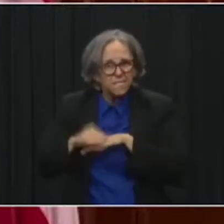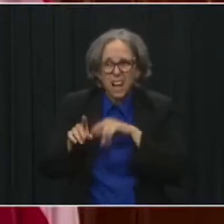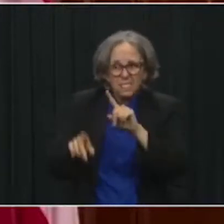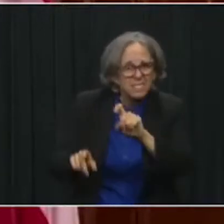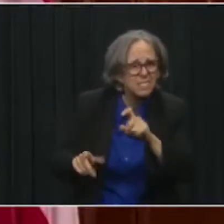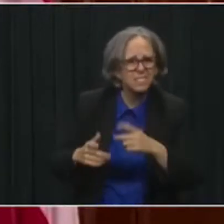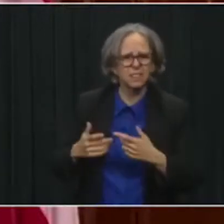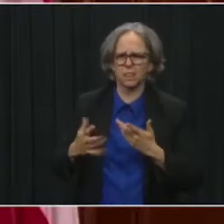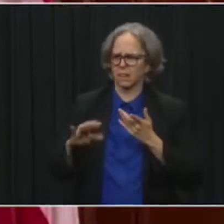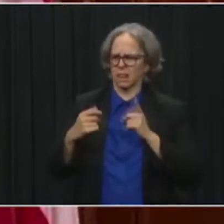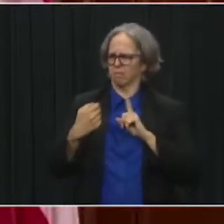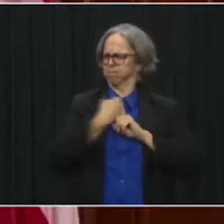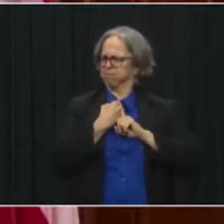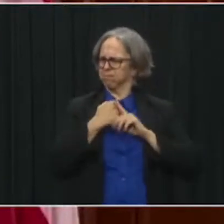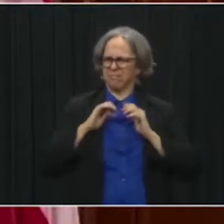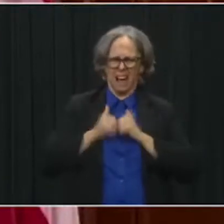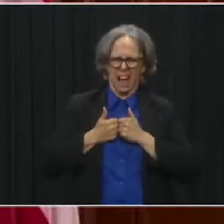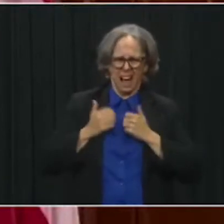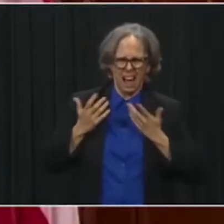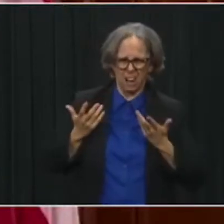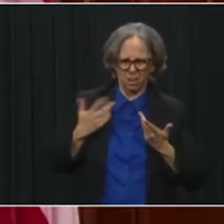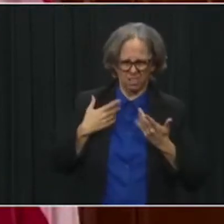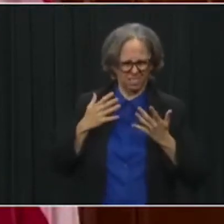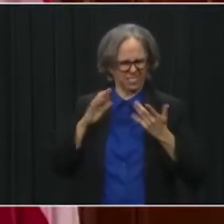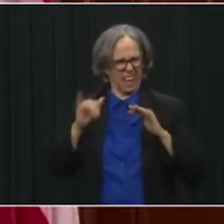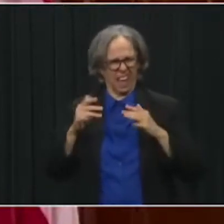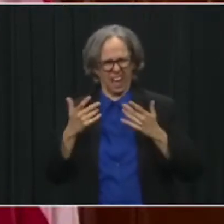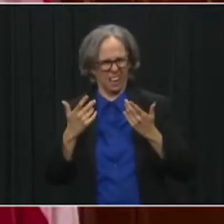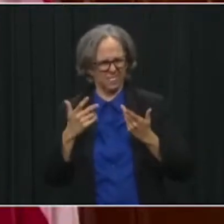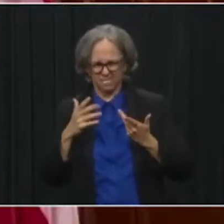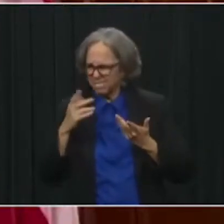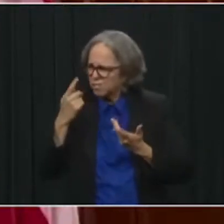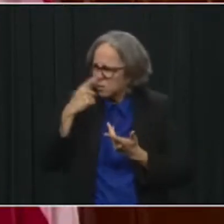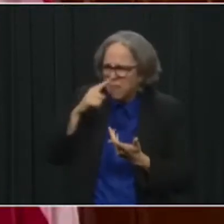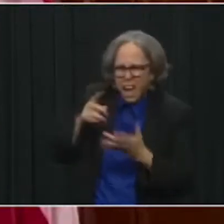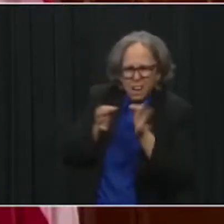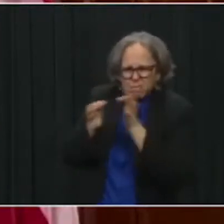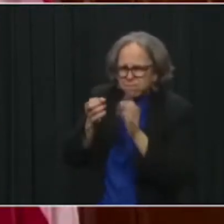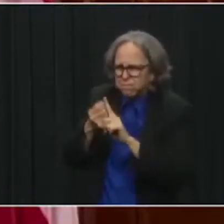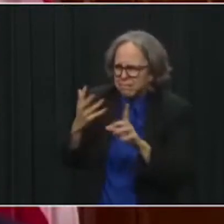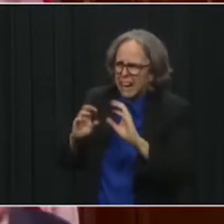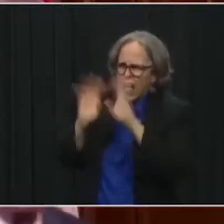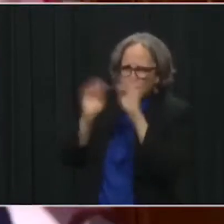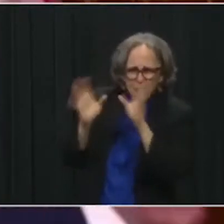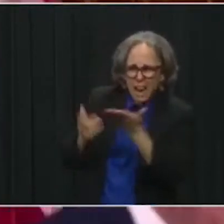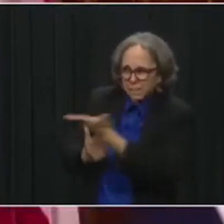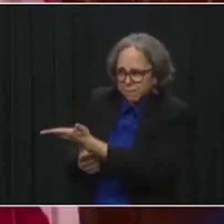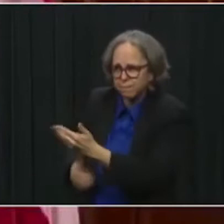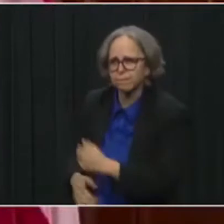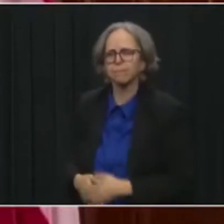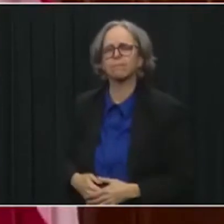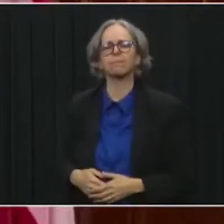the vaccine might cause. So if you just take a moment to answer that for us.